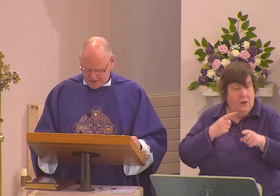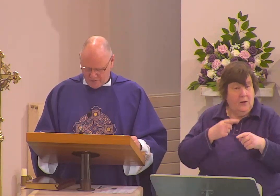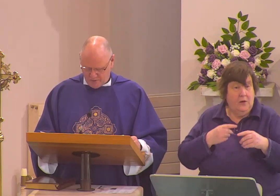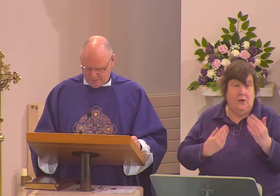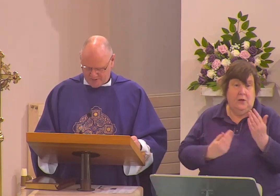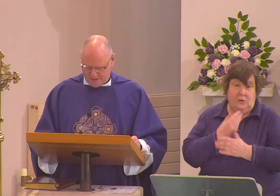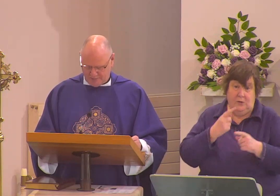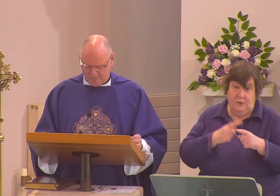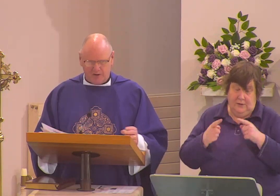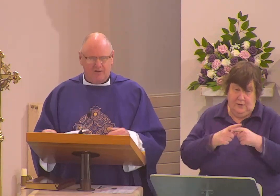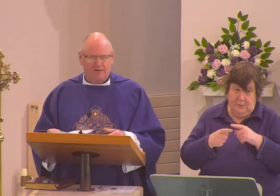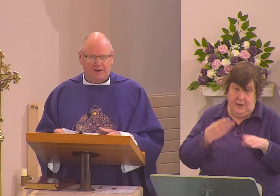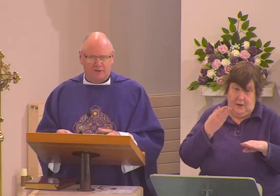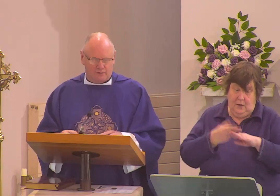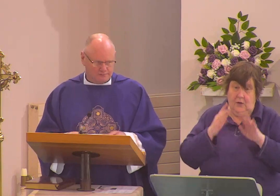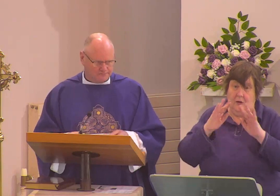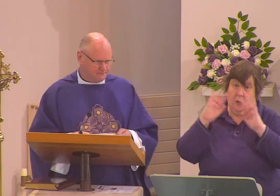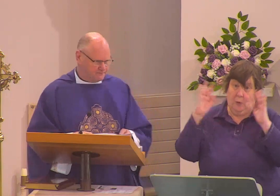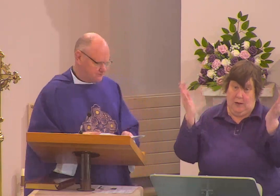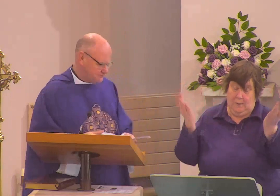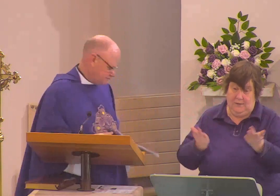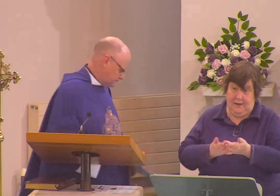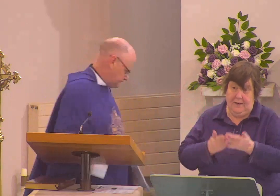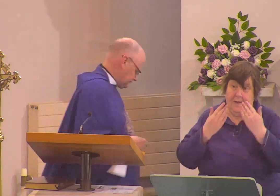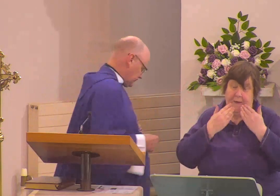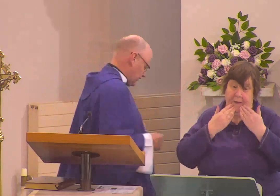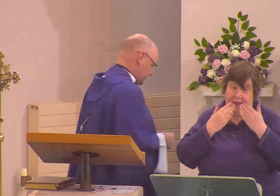parish website. Thank you.